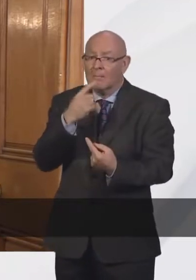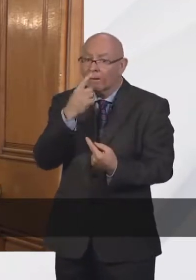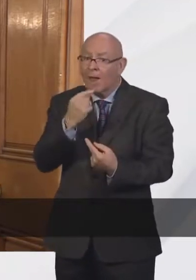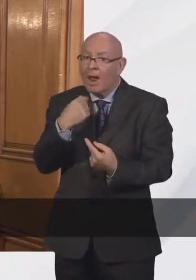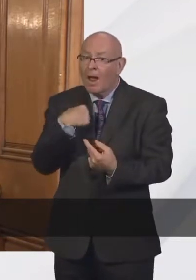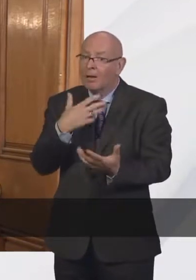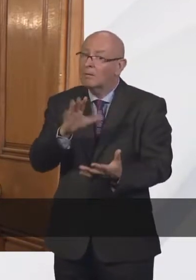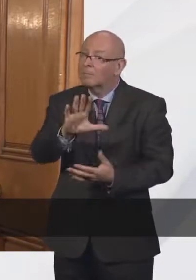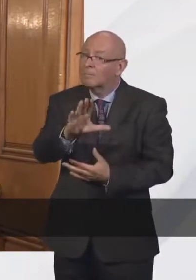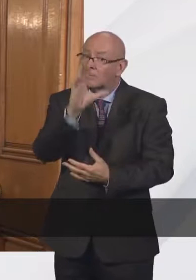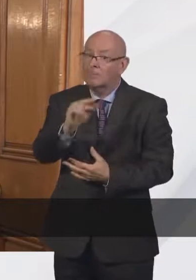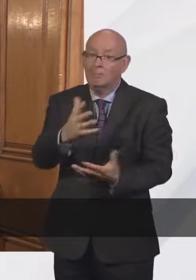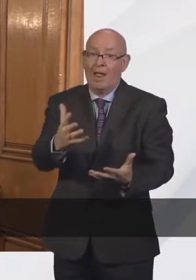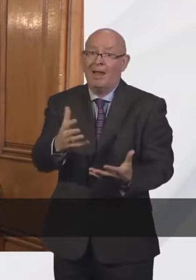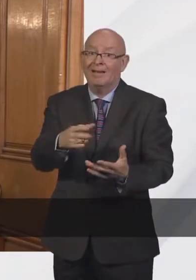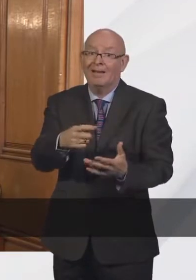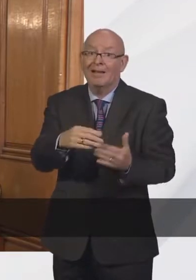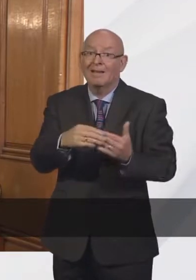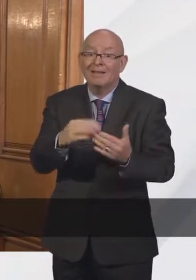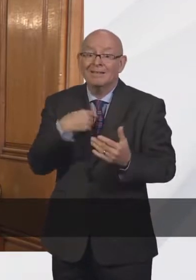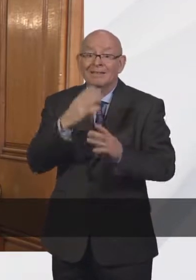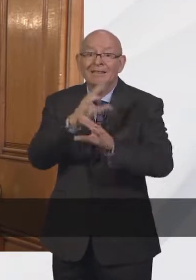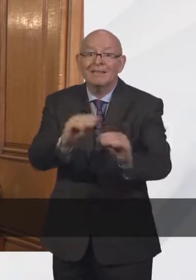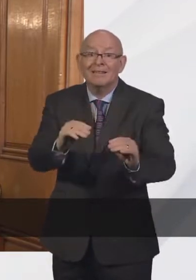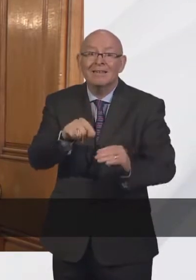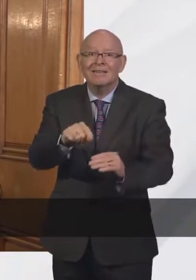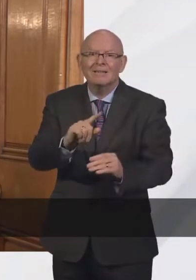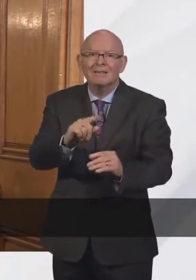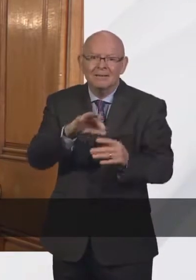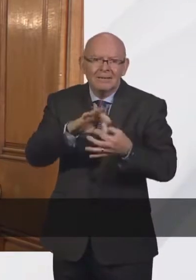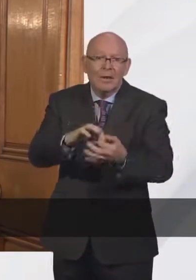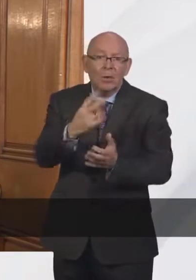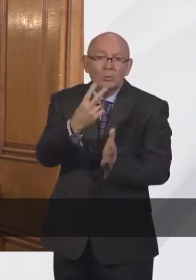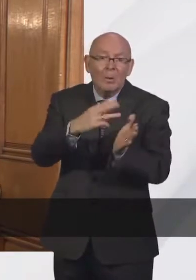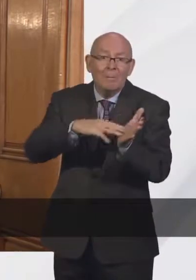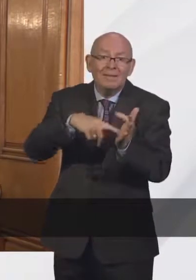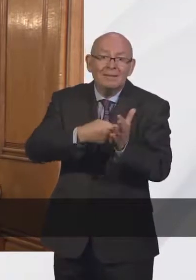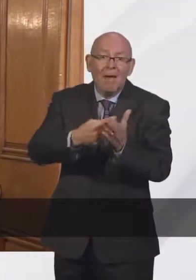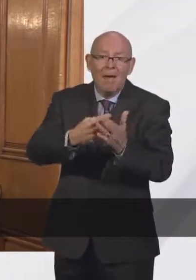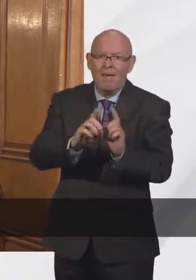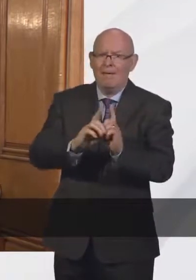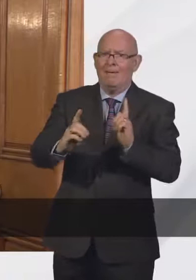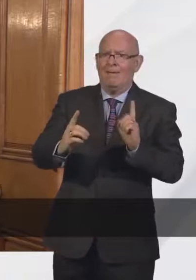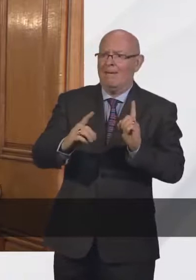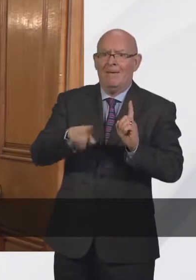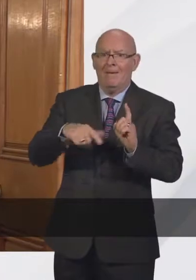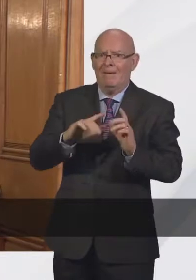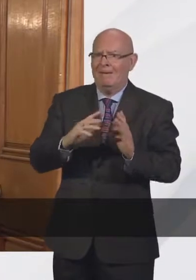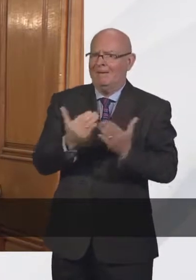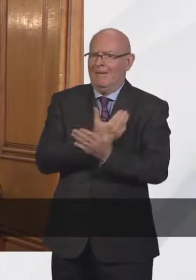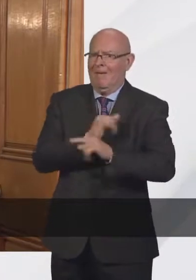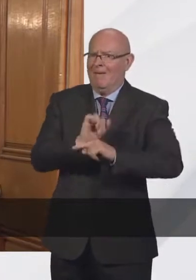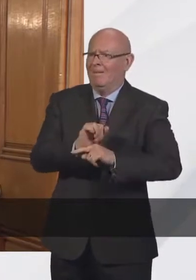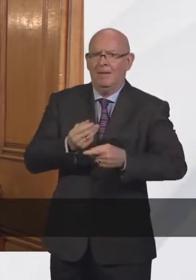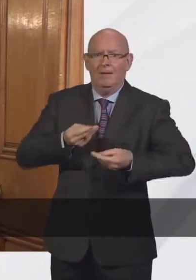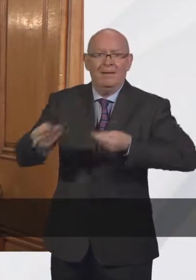2 metres is preferable, we can now move to 1 metre plus, where it is not possible for us to